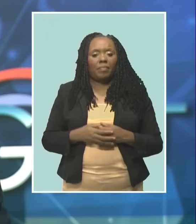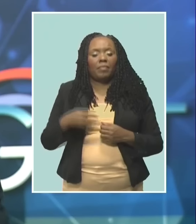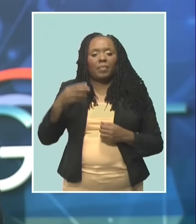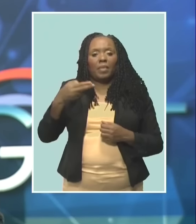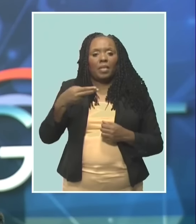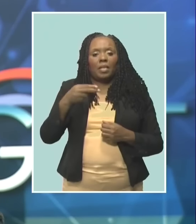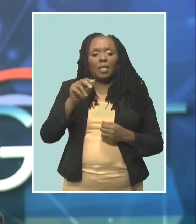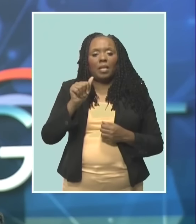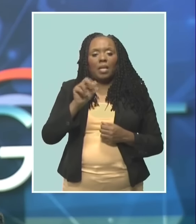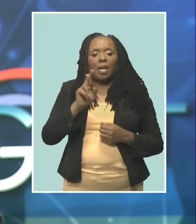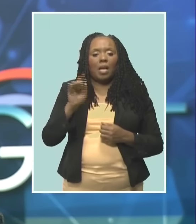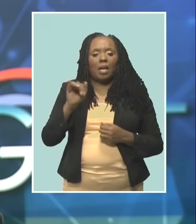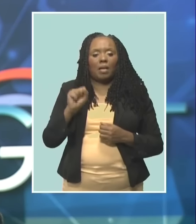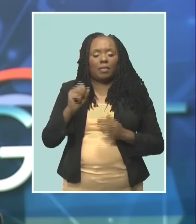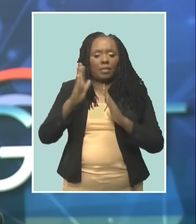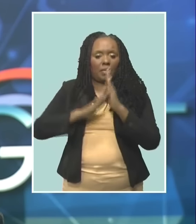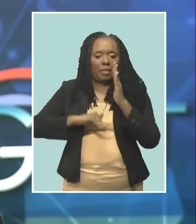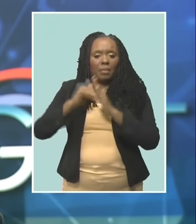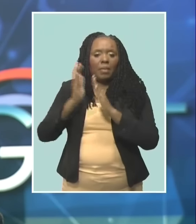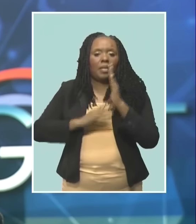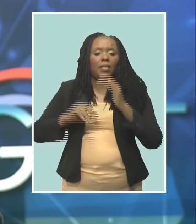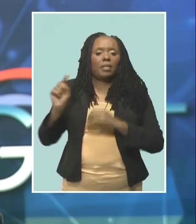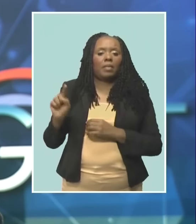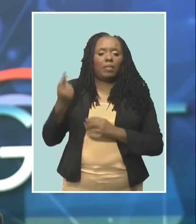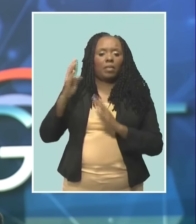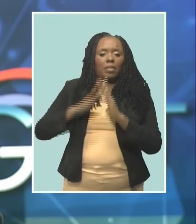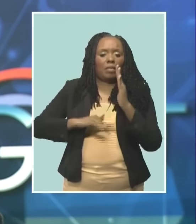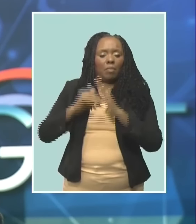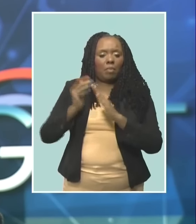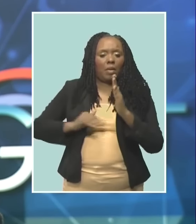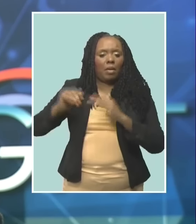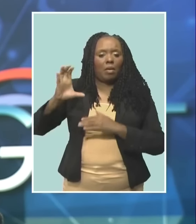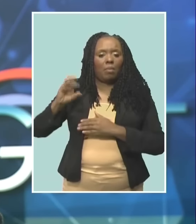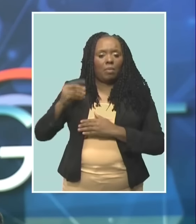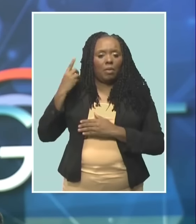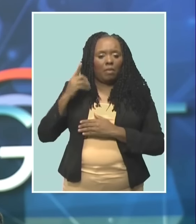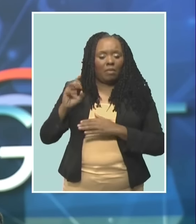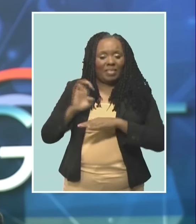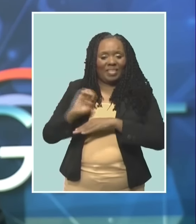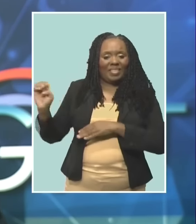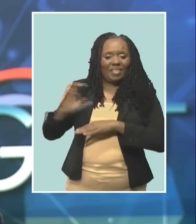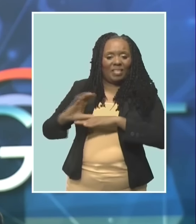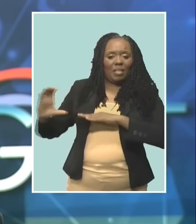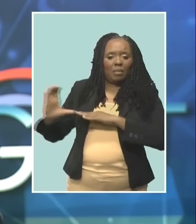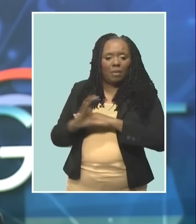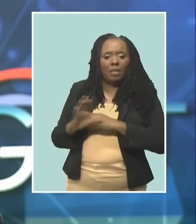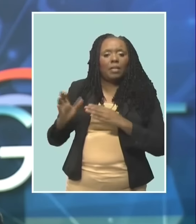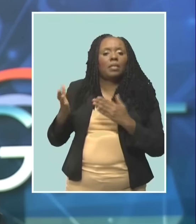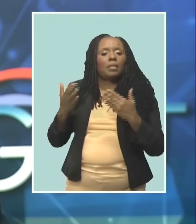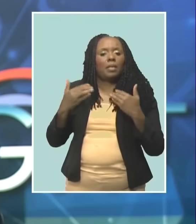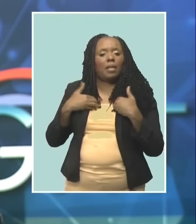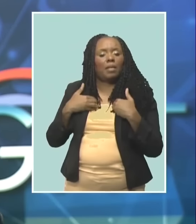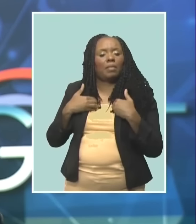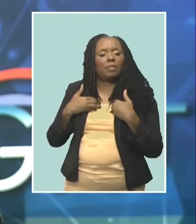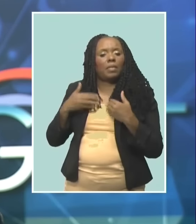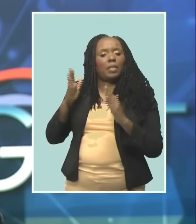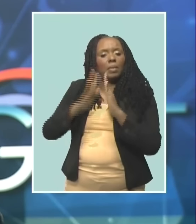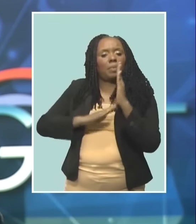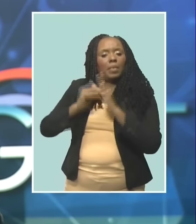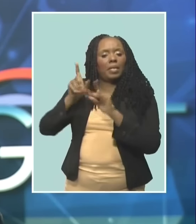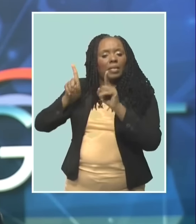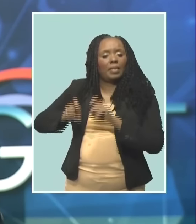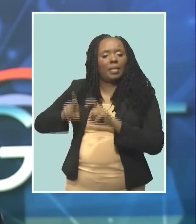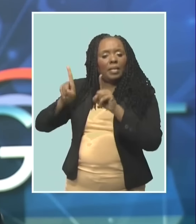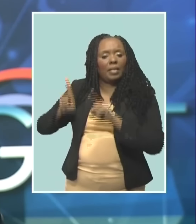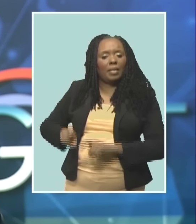Harris Paints has become the first paint manufacturer in the Eastern Caribbean to have its products tested and added to the approved product